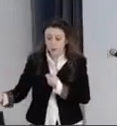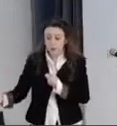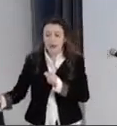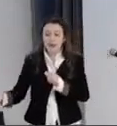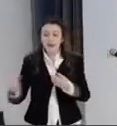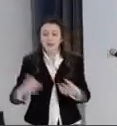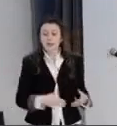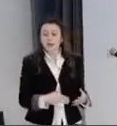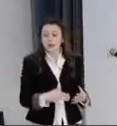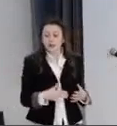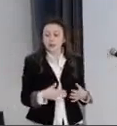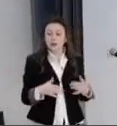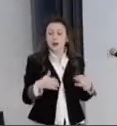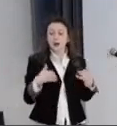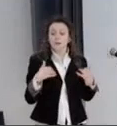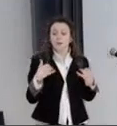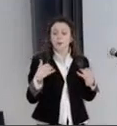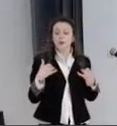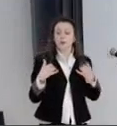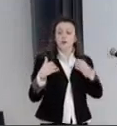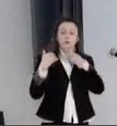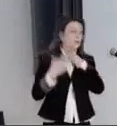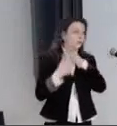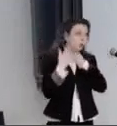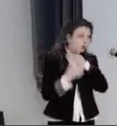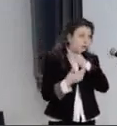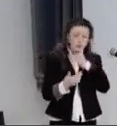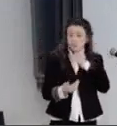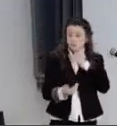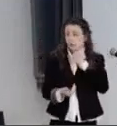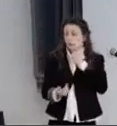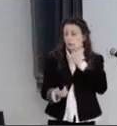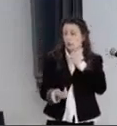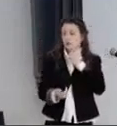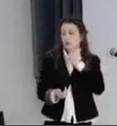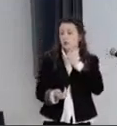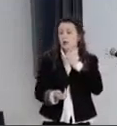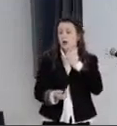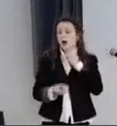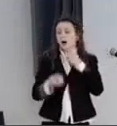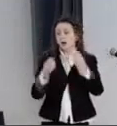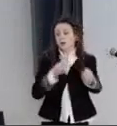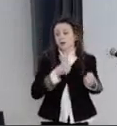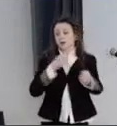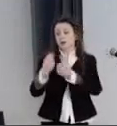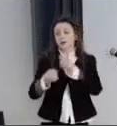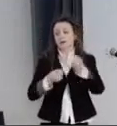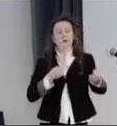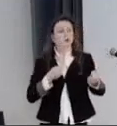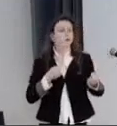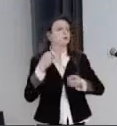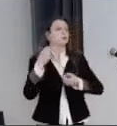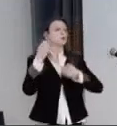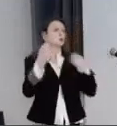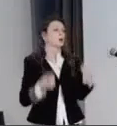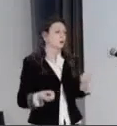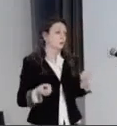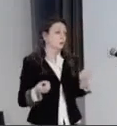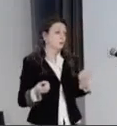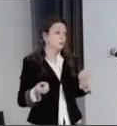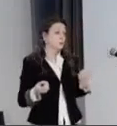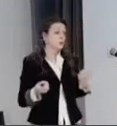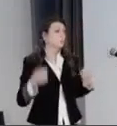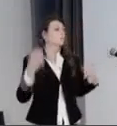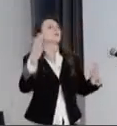fur. And this is in line with support for cognitivism, according to which our ethical and aesthetic judgments should